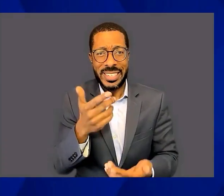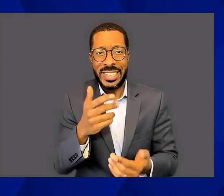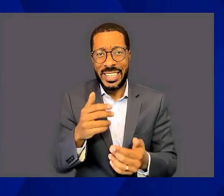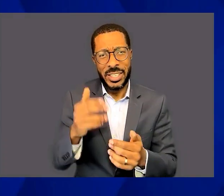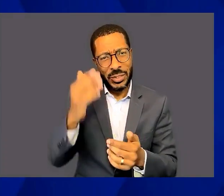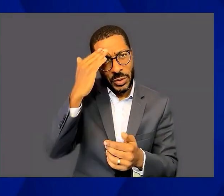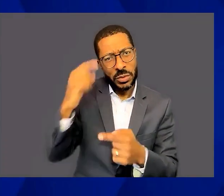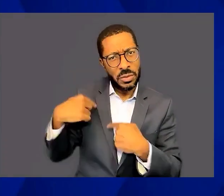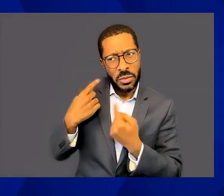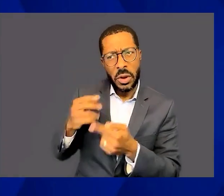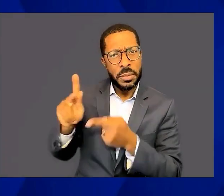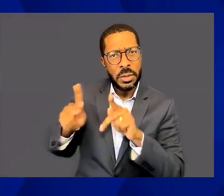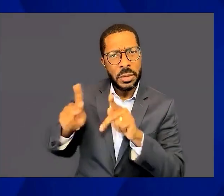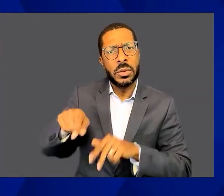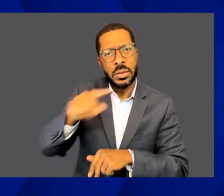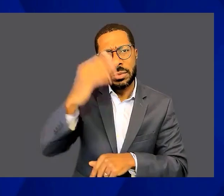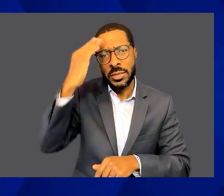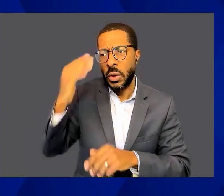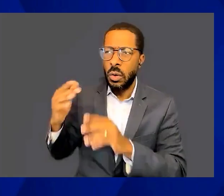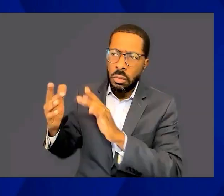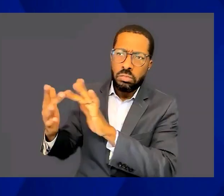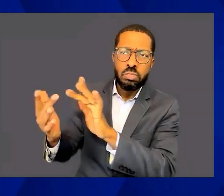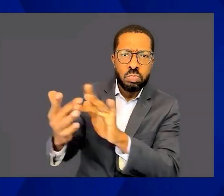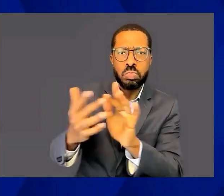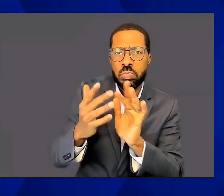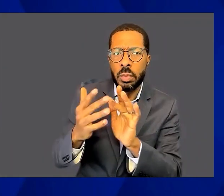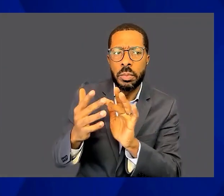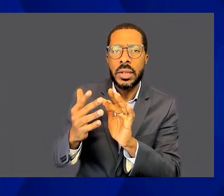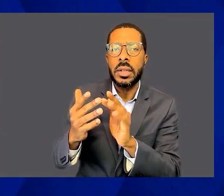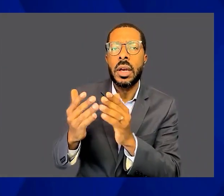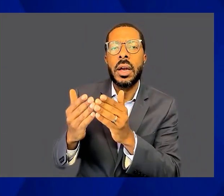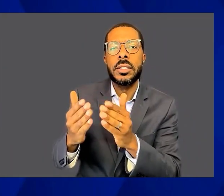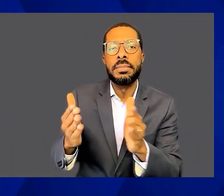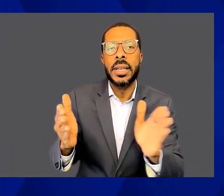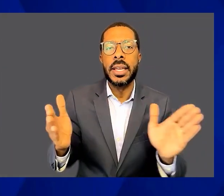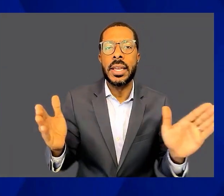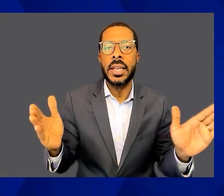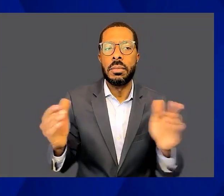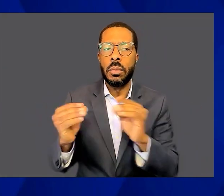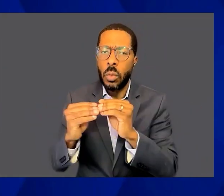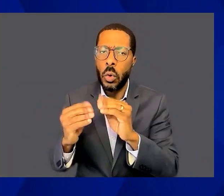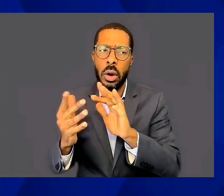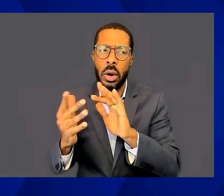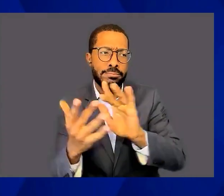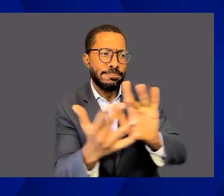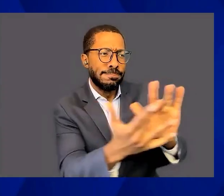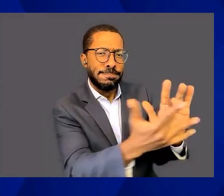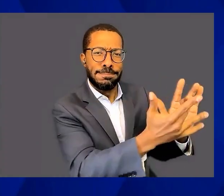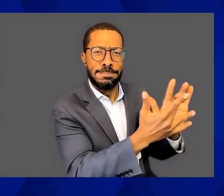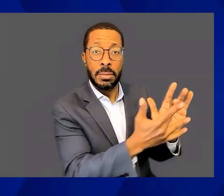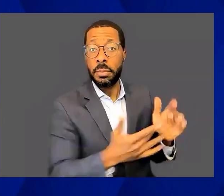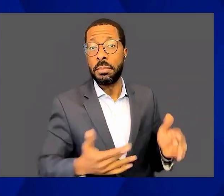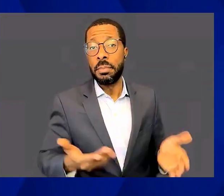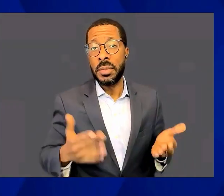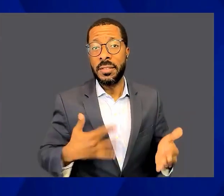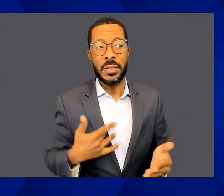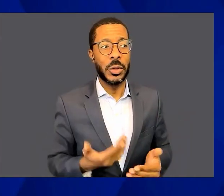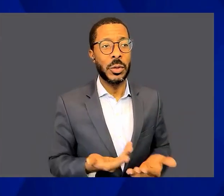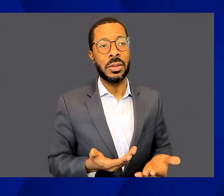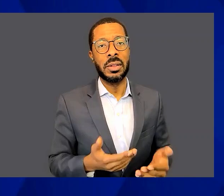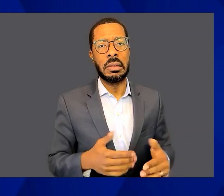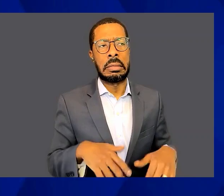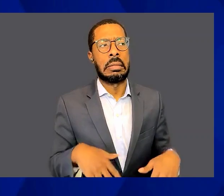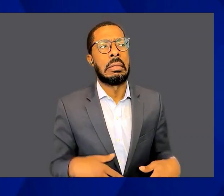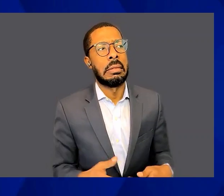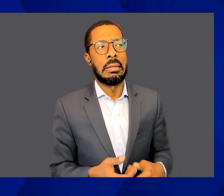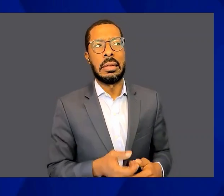so I really want to encourage you, even though it may feel a little uncomfortable, even though it might even lead to some awkward small talk, as